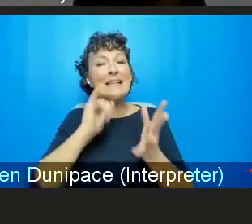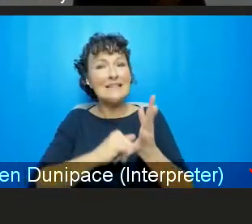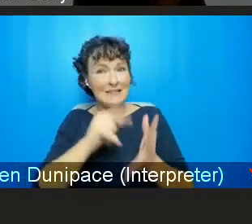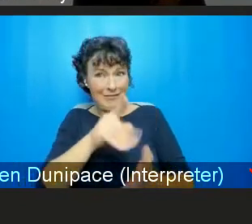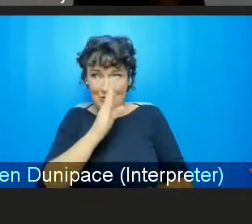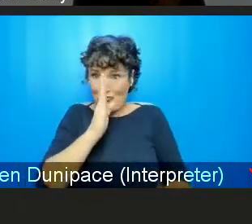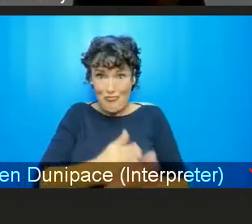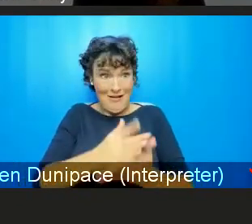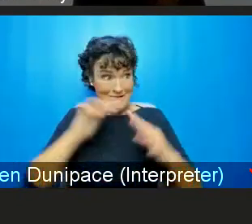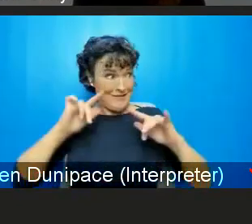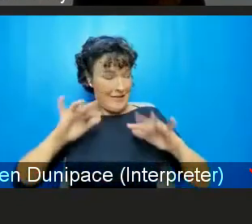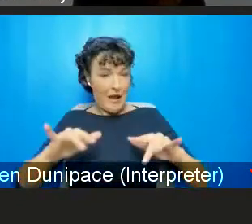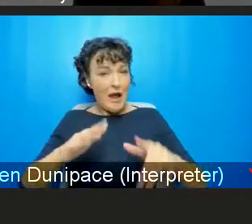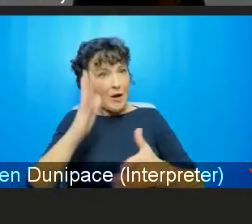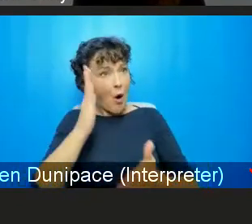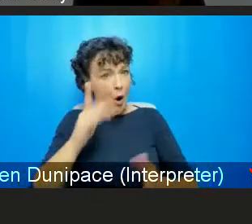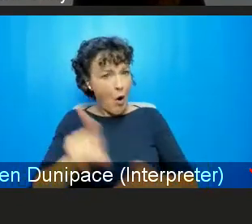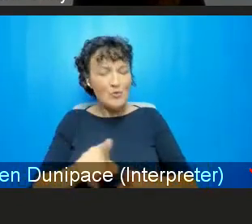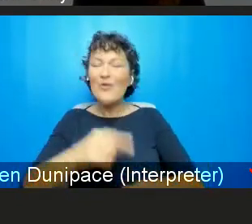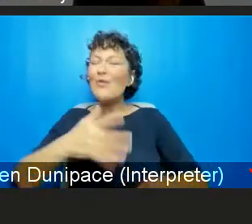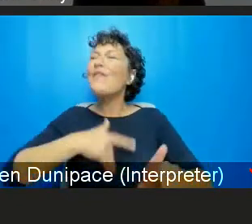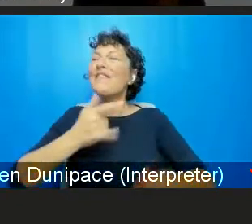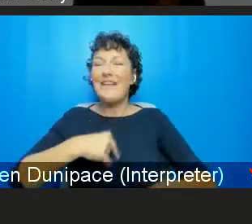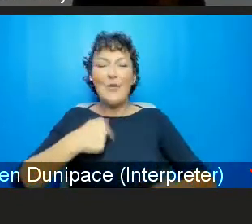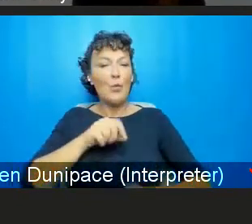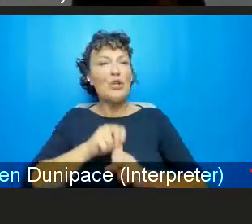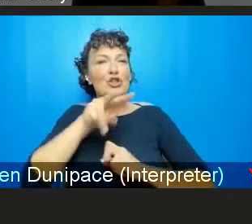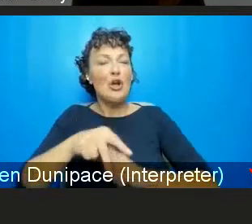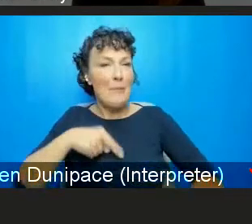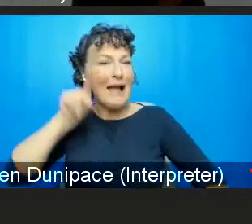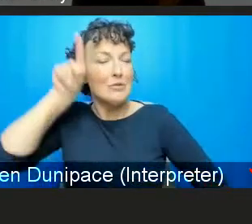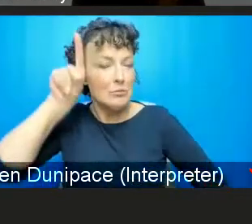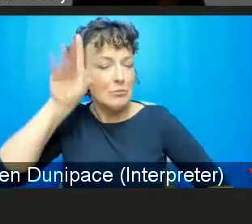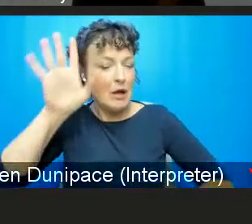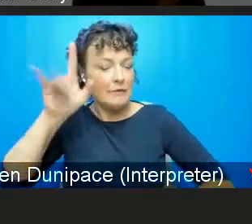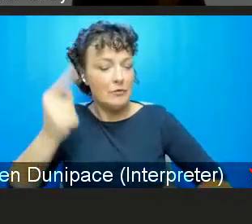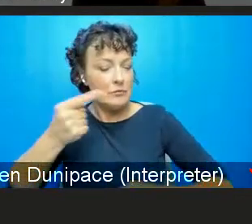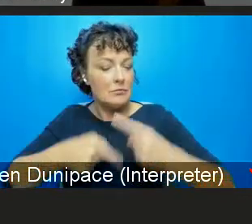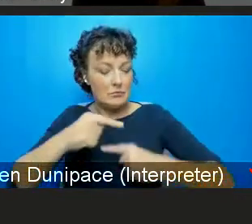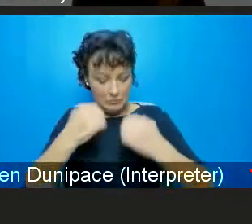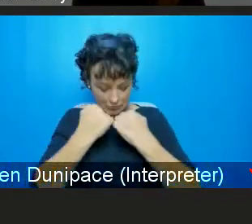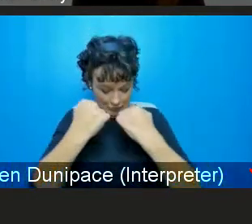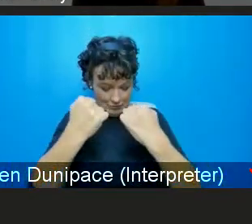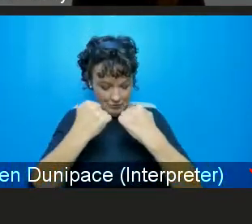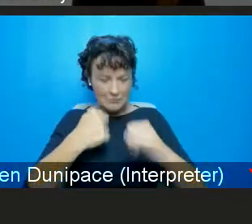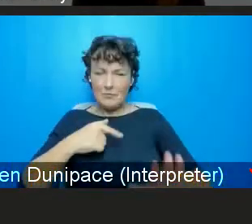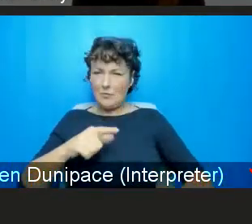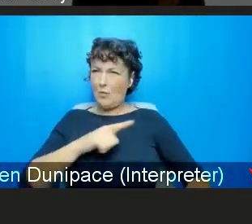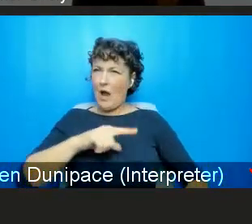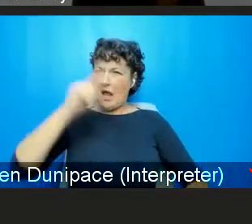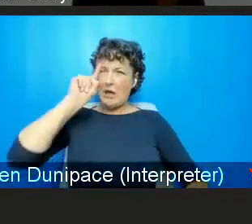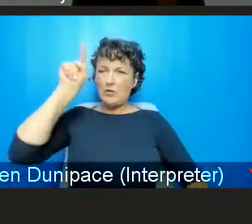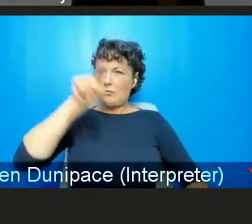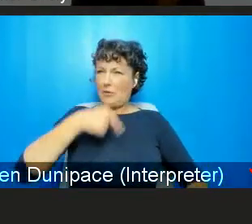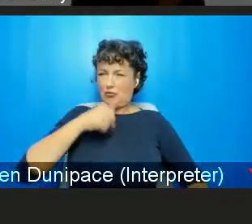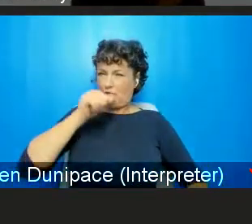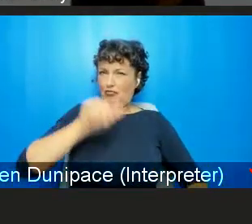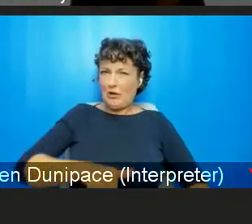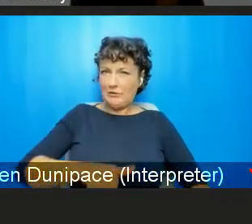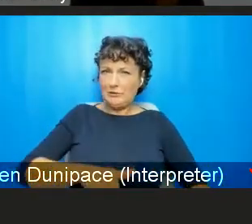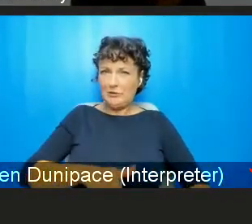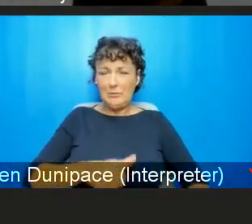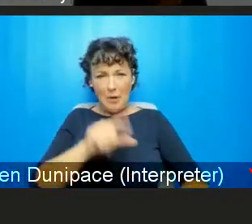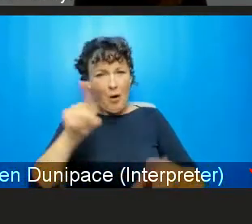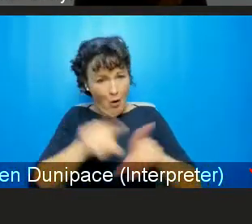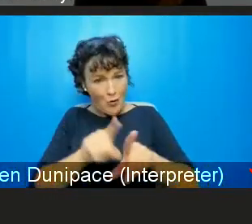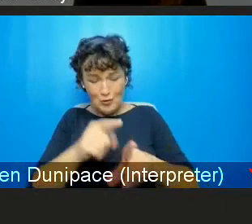and not to make assumptions, and to give individuals a full opportunity to demonstrate their ability to meet the role and how they think they could